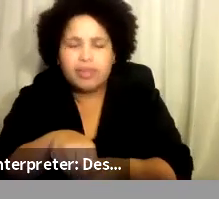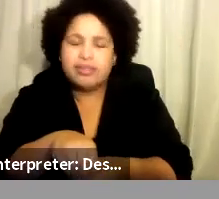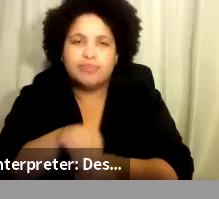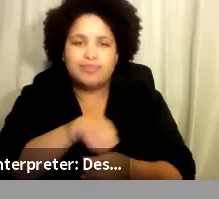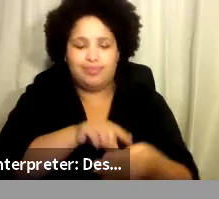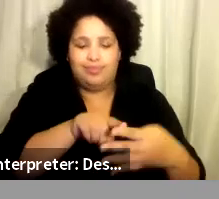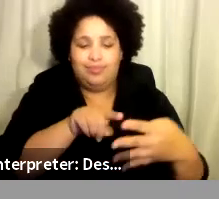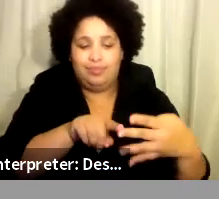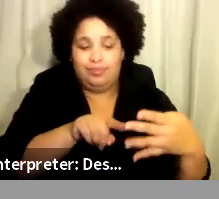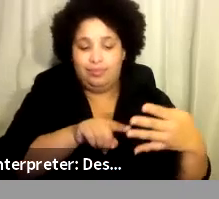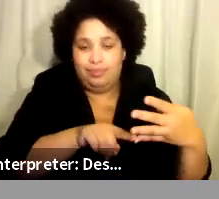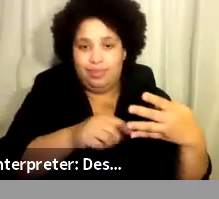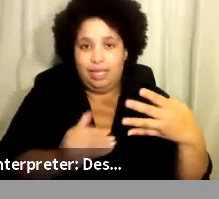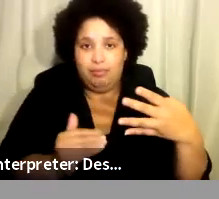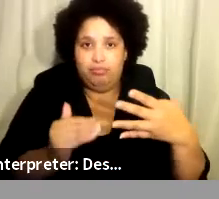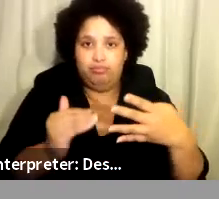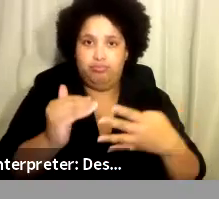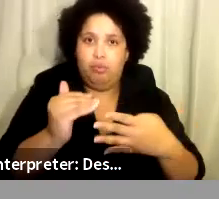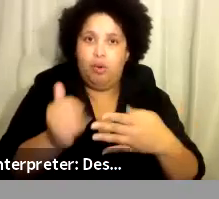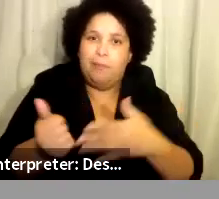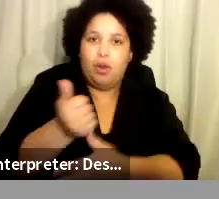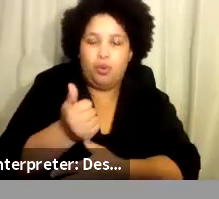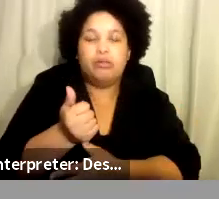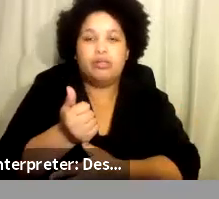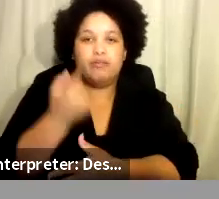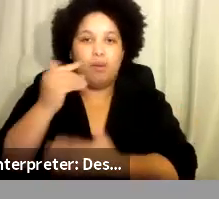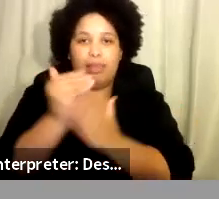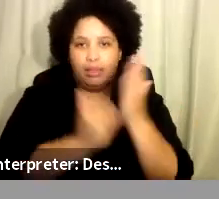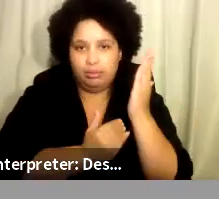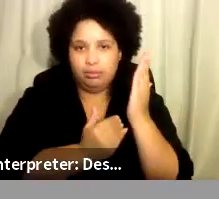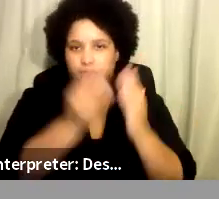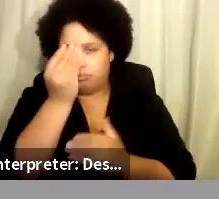will have you get higher on the list for enrollment if you have one of those statuses.